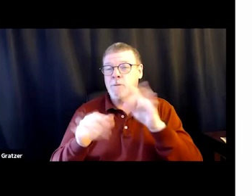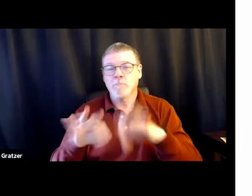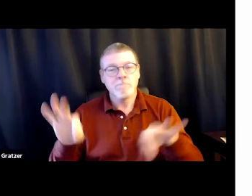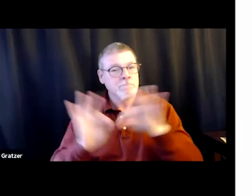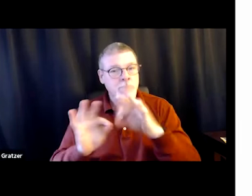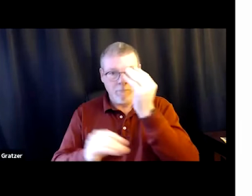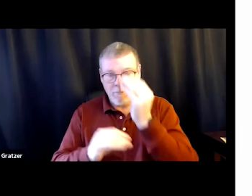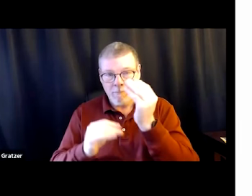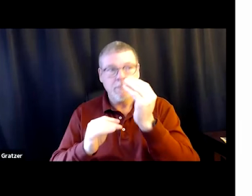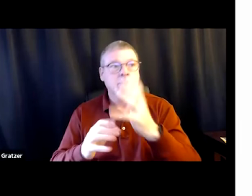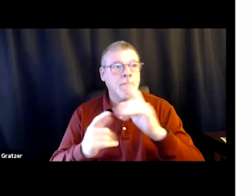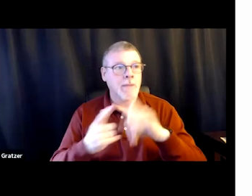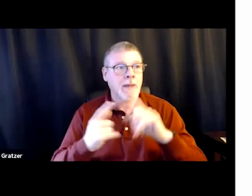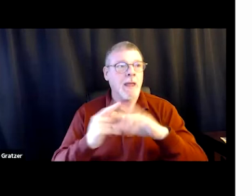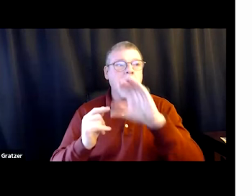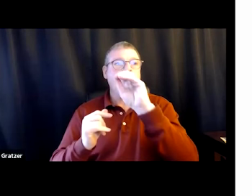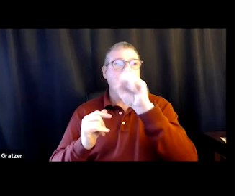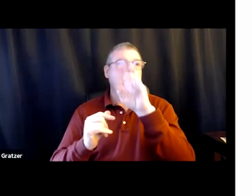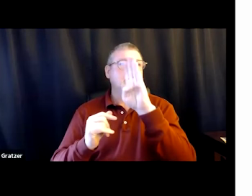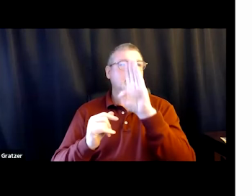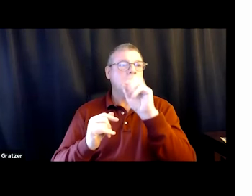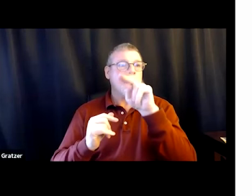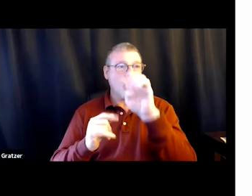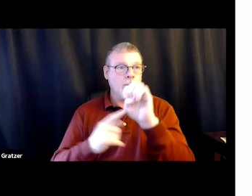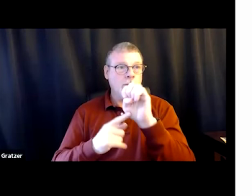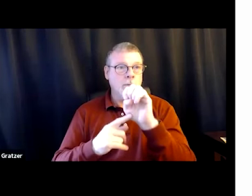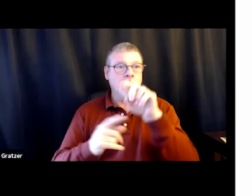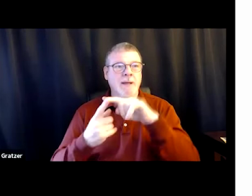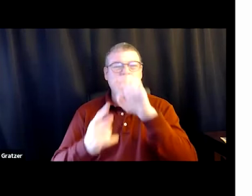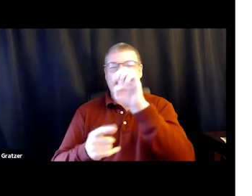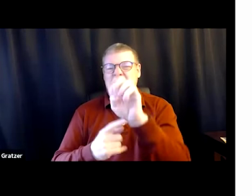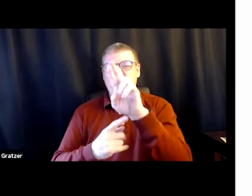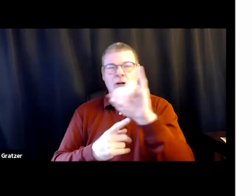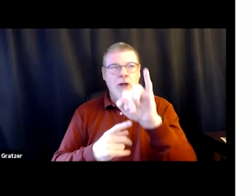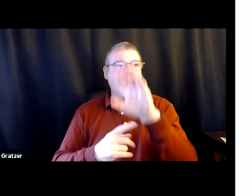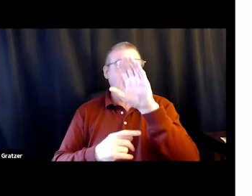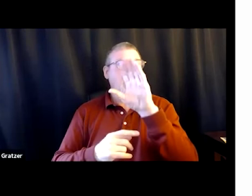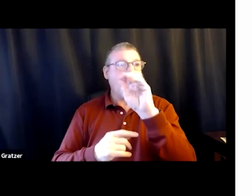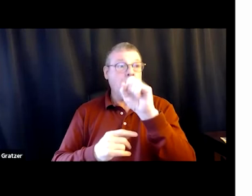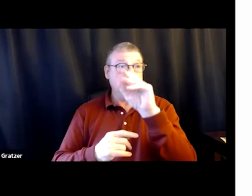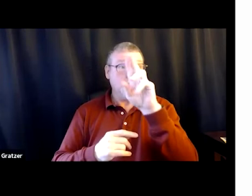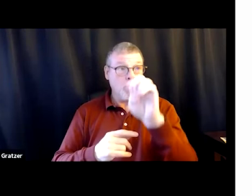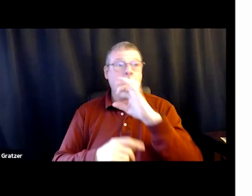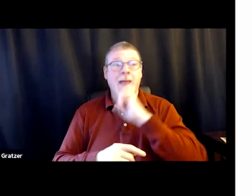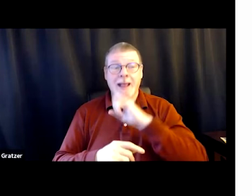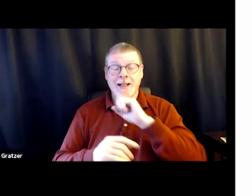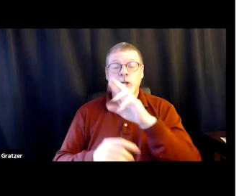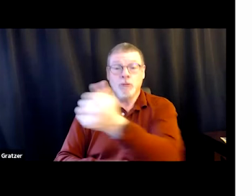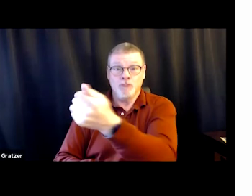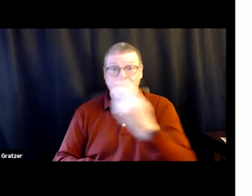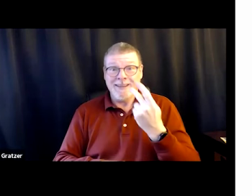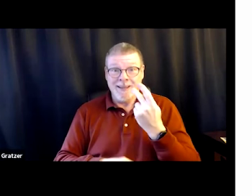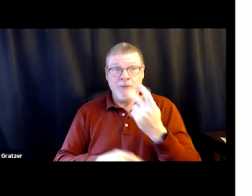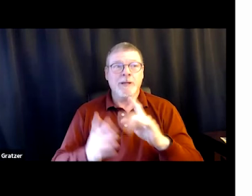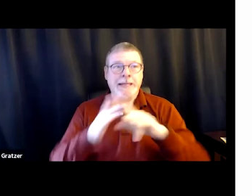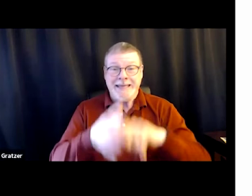that of Osborne's Elder Reentry Initiative. So they are by far, I would offer, the gold standard of how this ought to be done. And certainly there's always